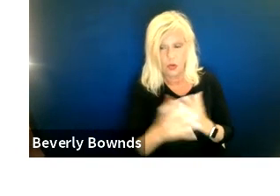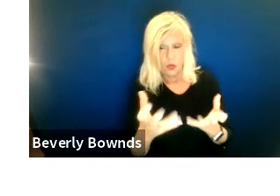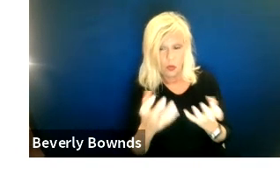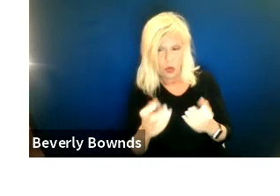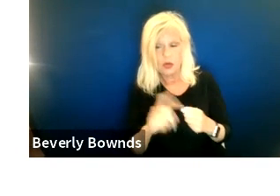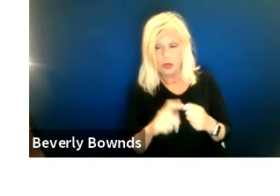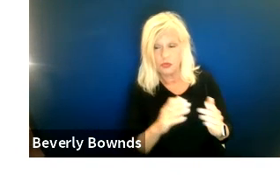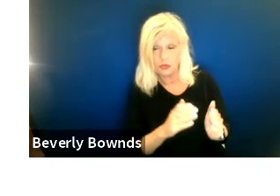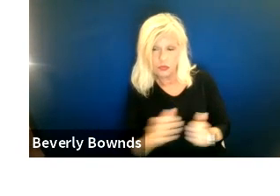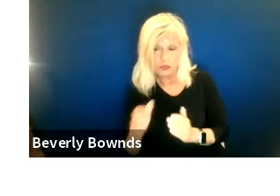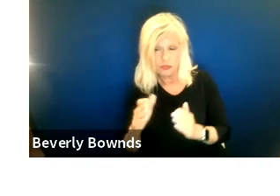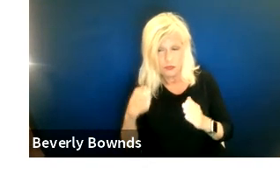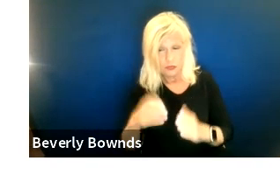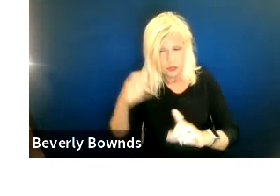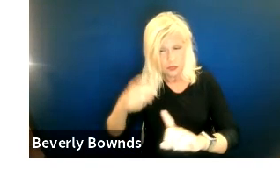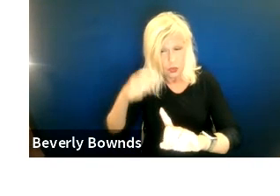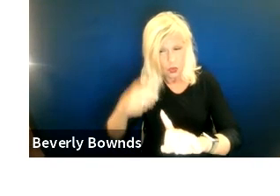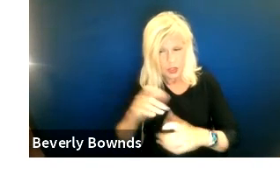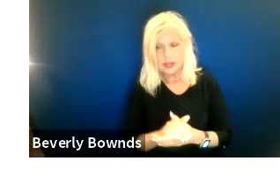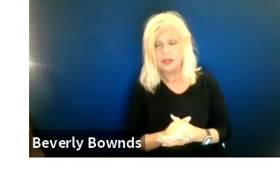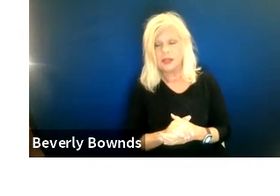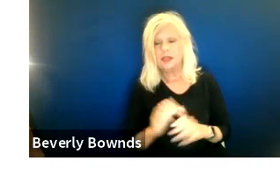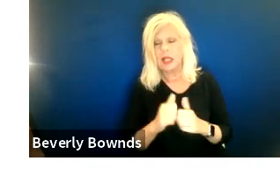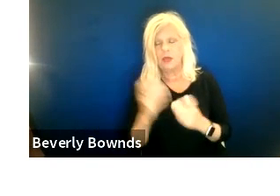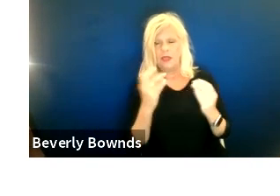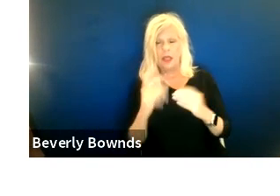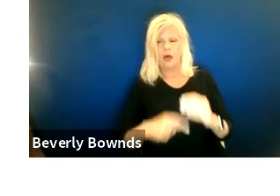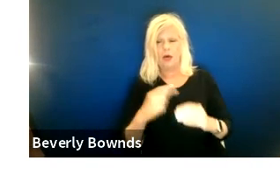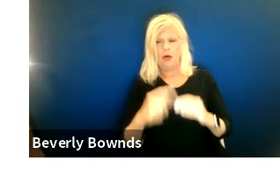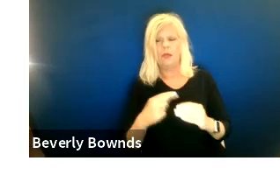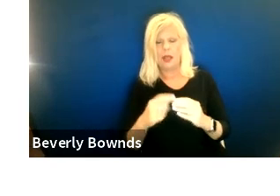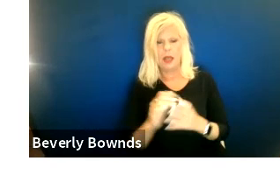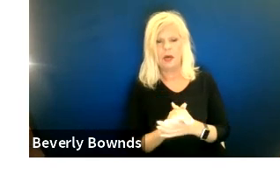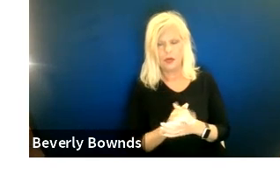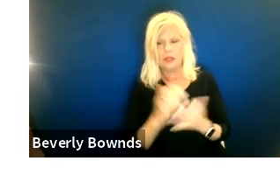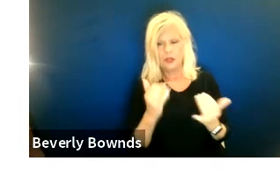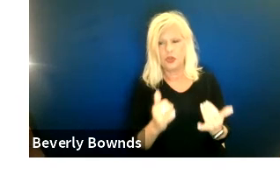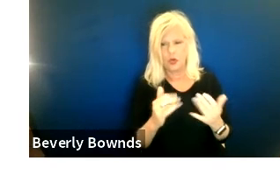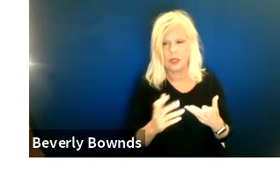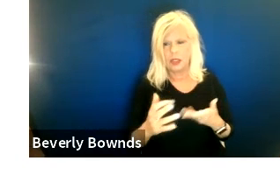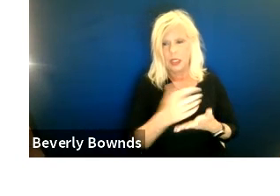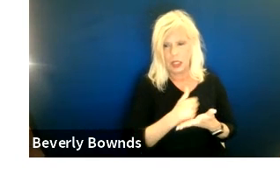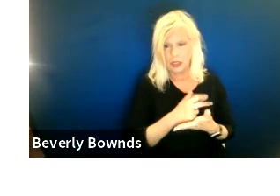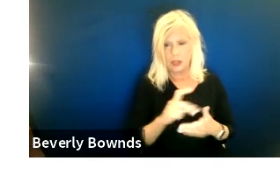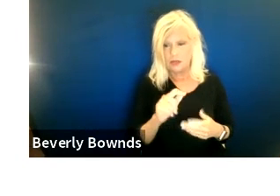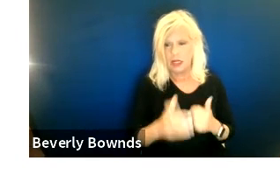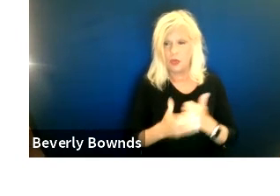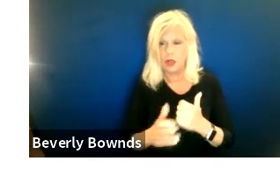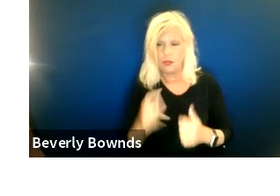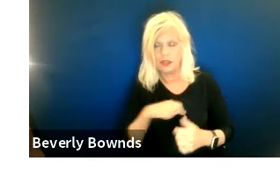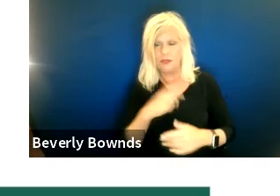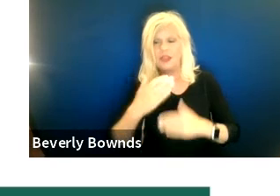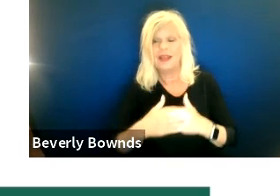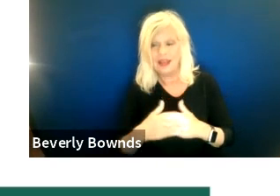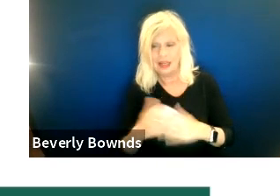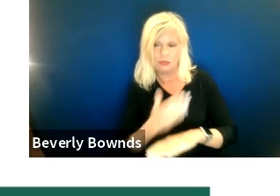move towards, and how we think about this current phase will help us with. Next.